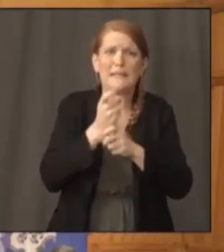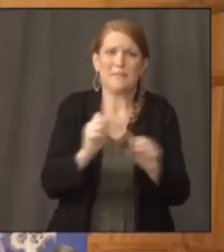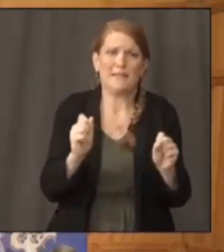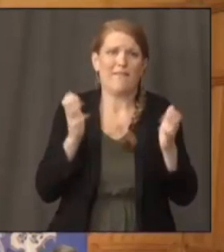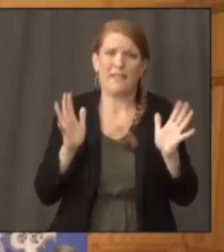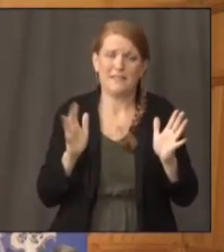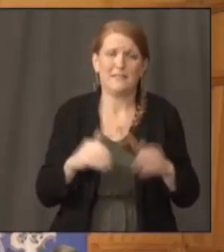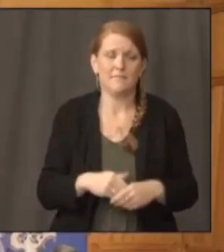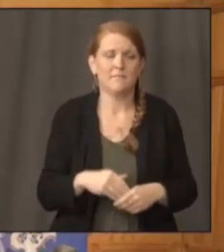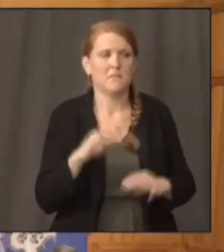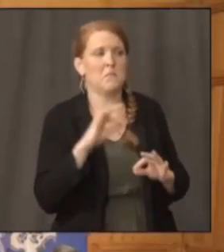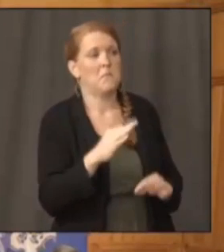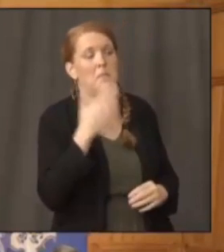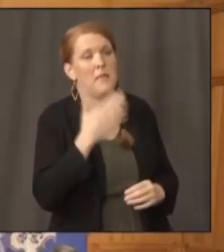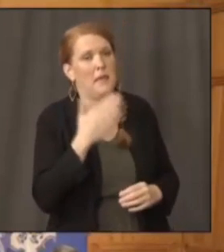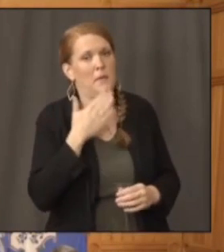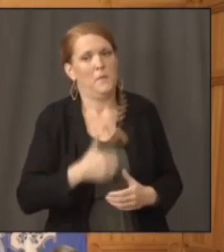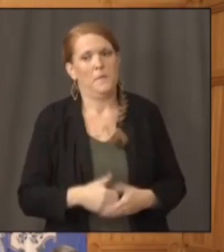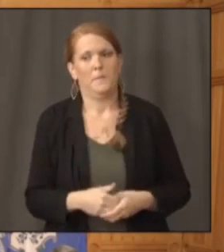Thank you.